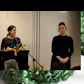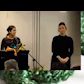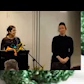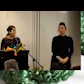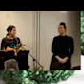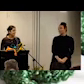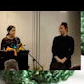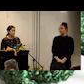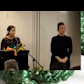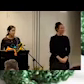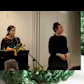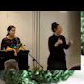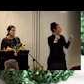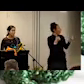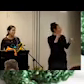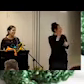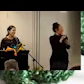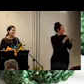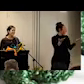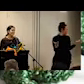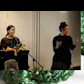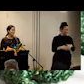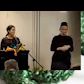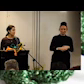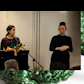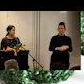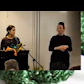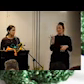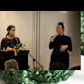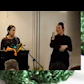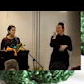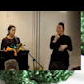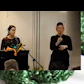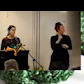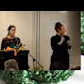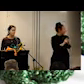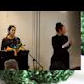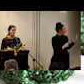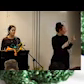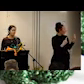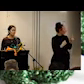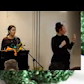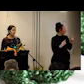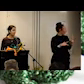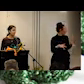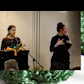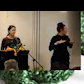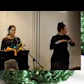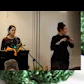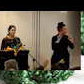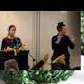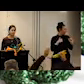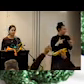All right. Good afternoon, everyone. Sorry, I know there are still people coming in, so please don't feel rushed